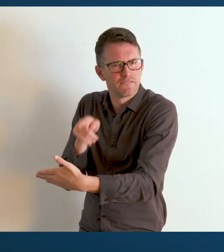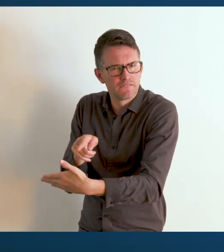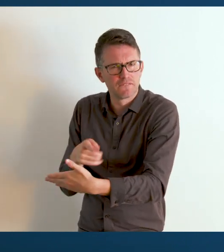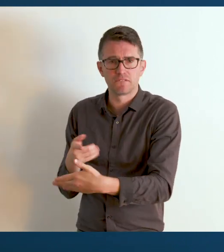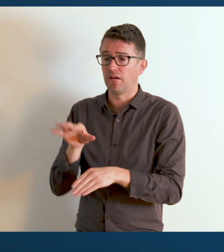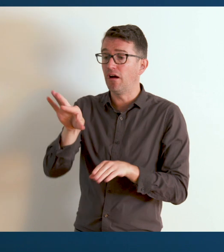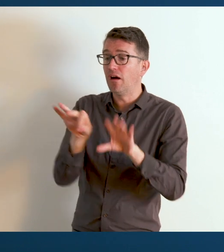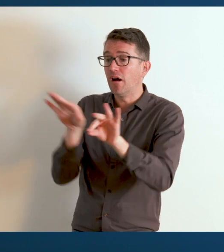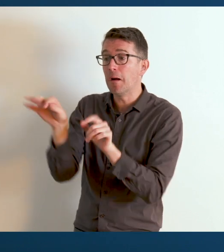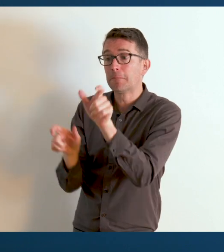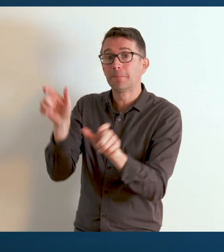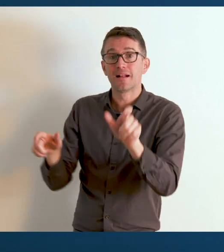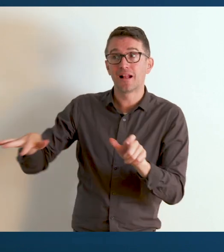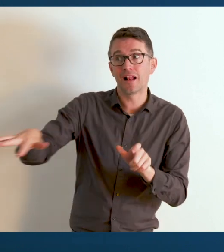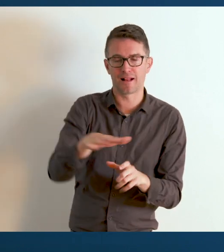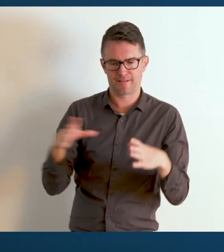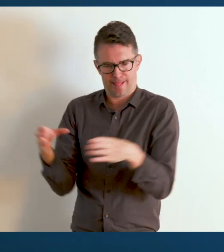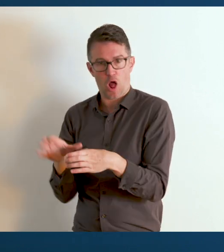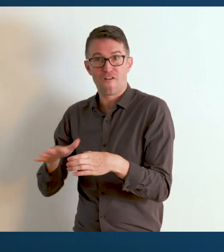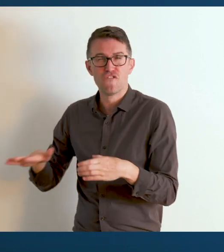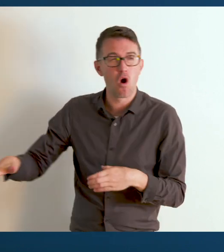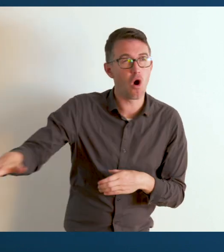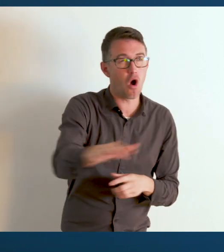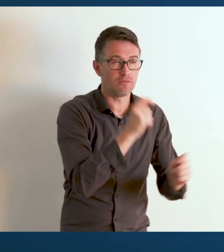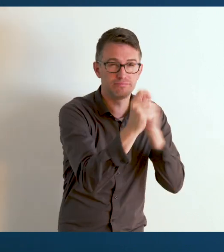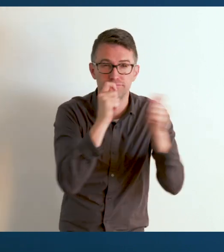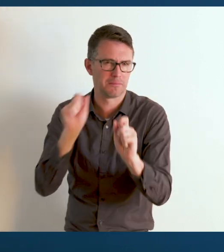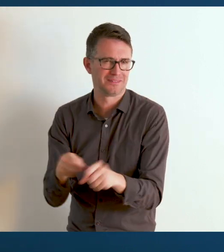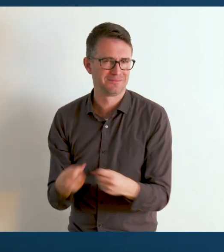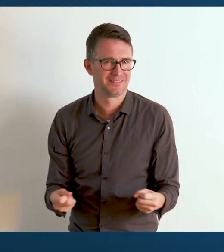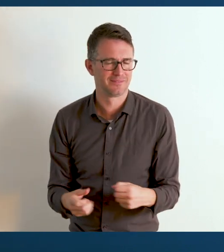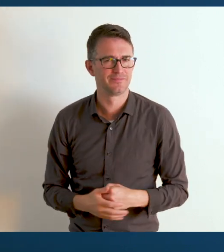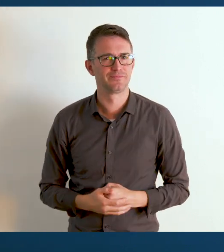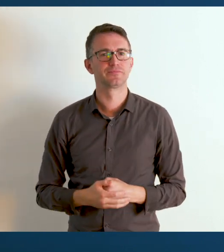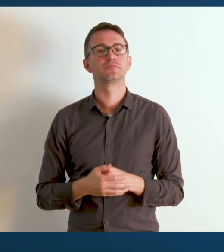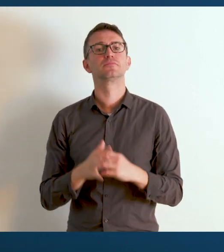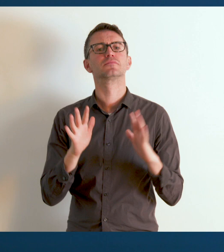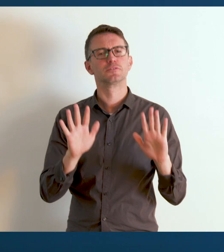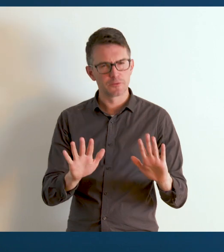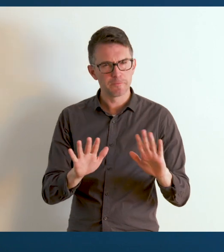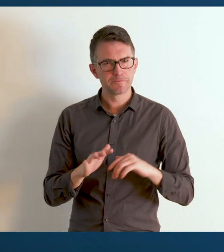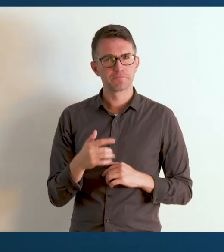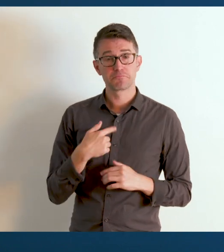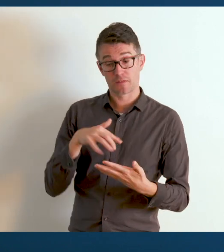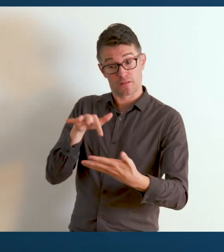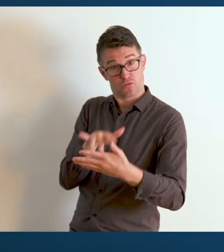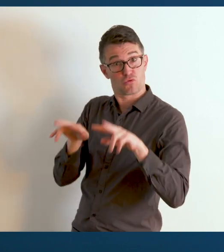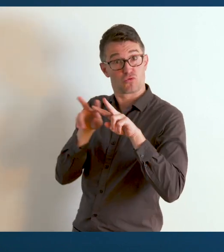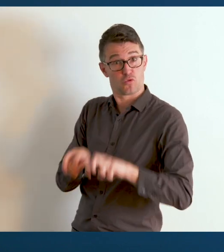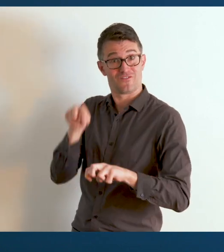is smaller. Remember I said that on a census you're asking everyone in the population. In a survey you're